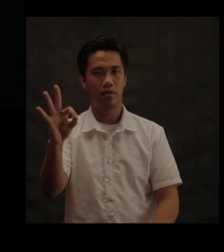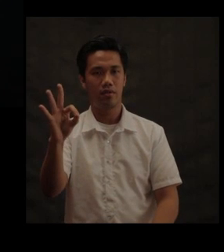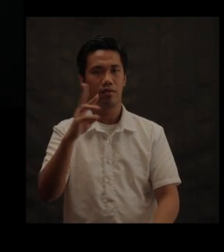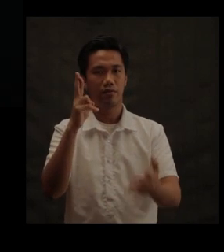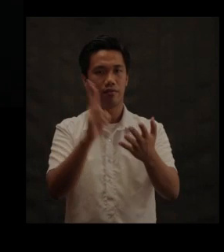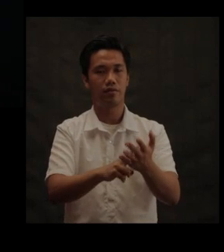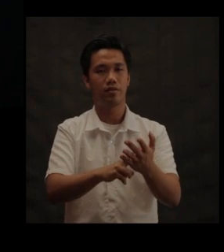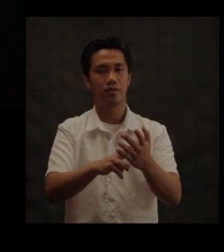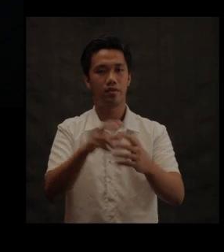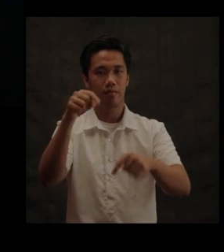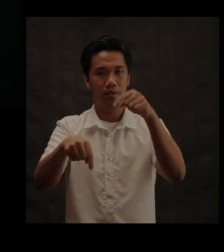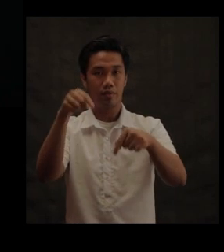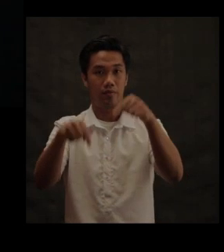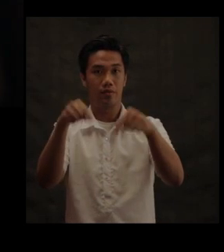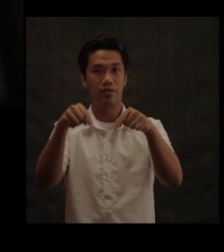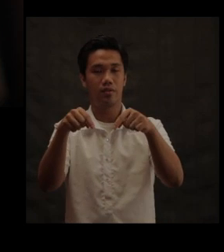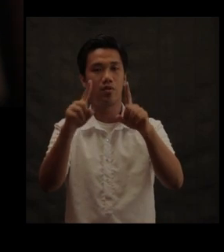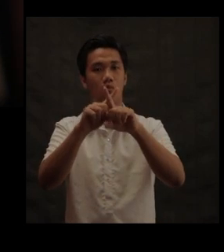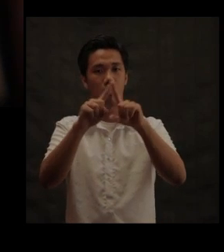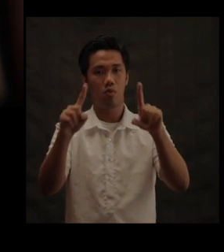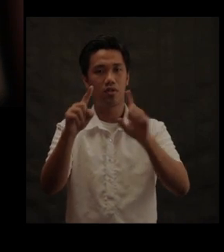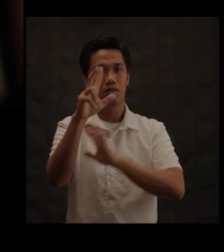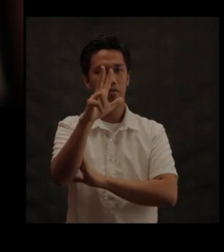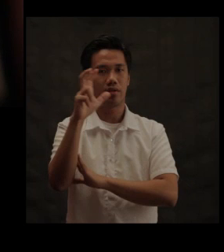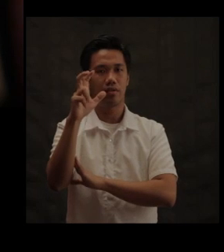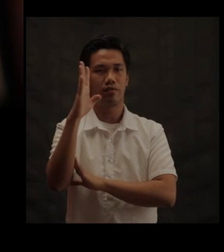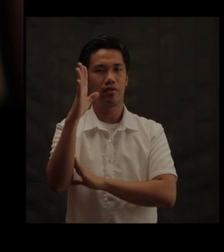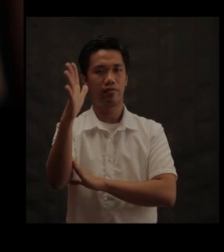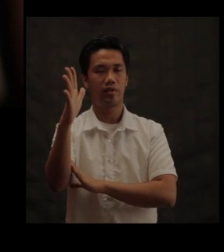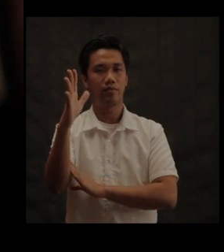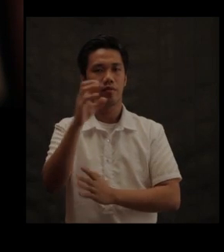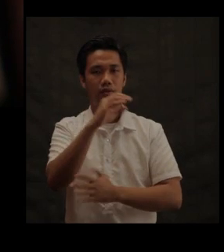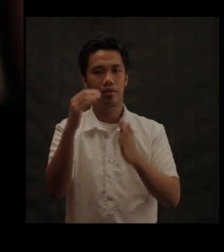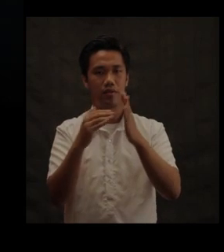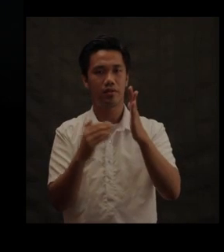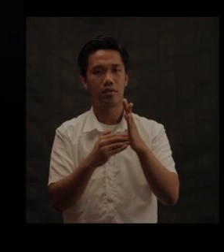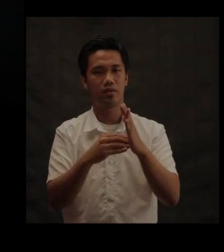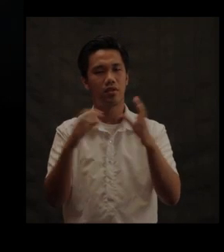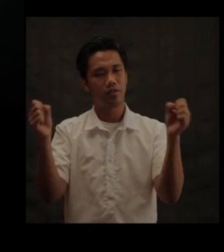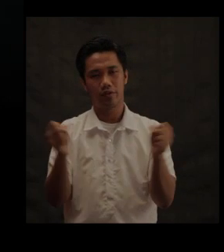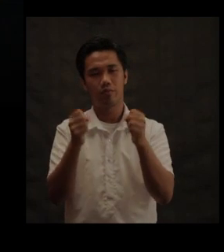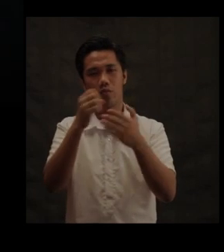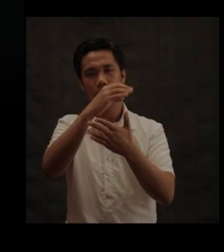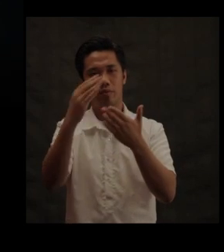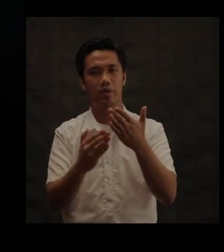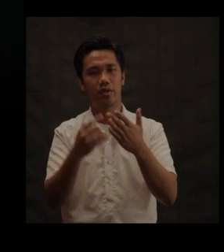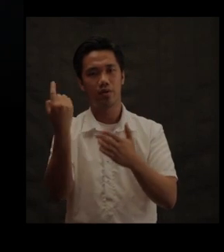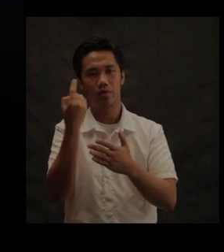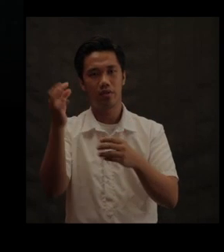345,879 registered PWDs. Pero sa 345,000 na yan, malit na porsyento